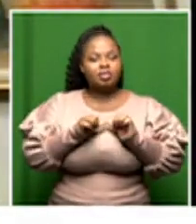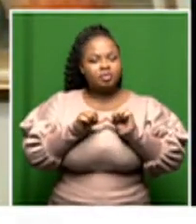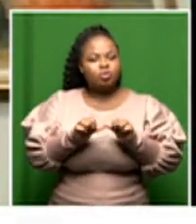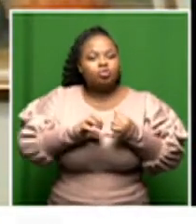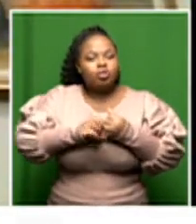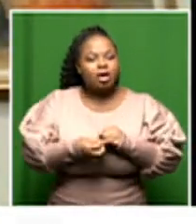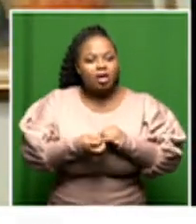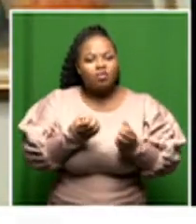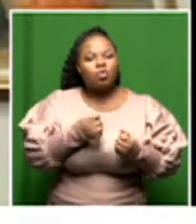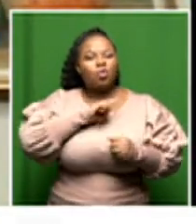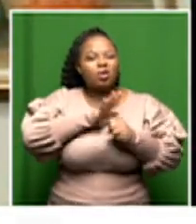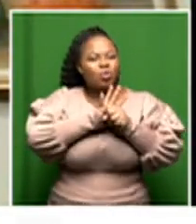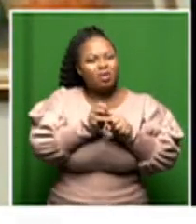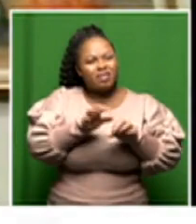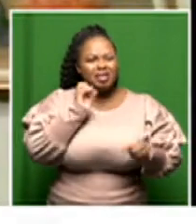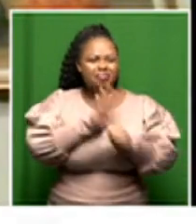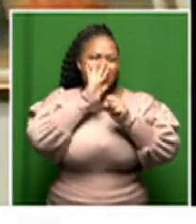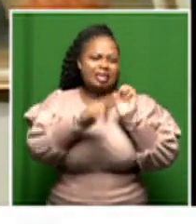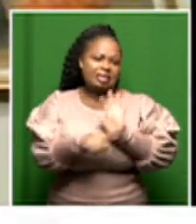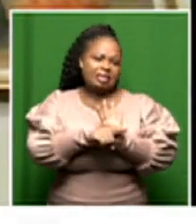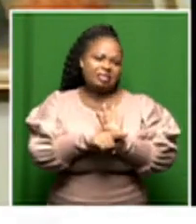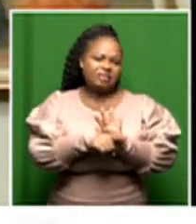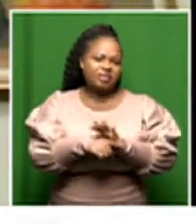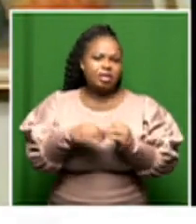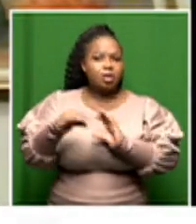have liquidity in order to invest in